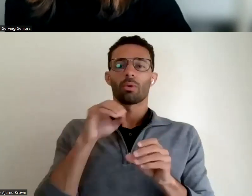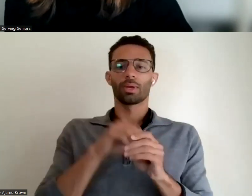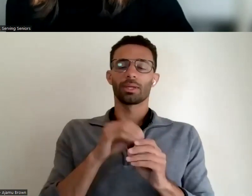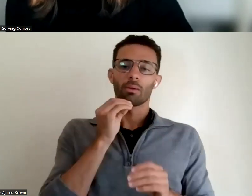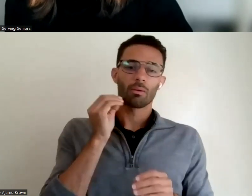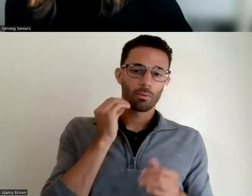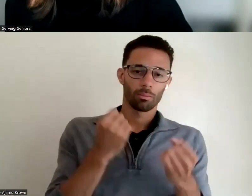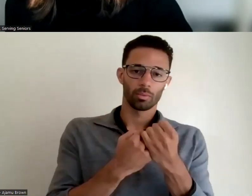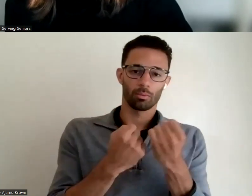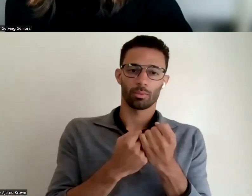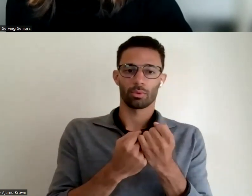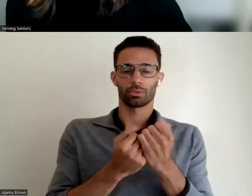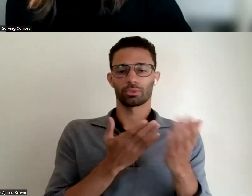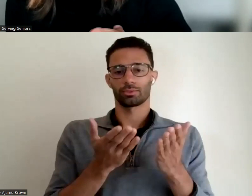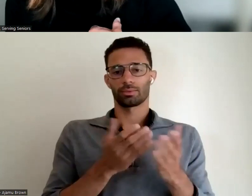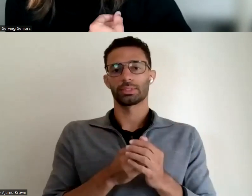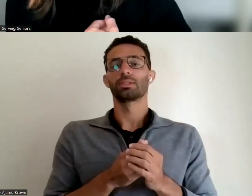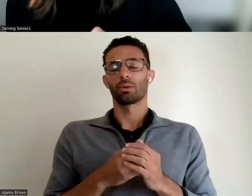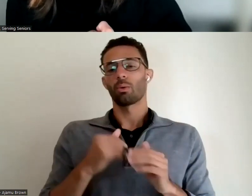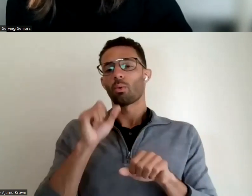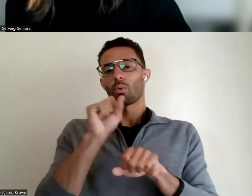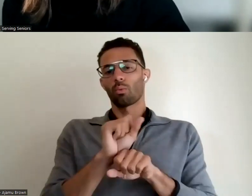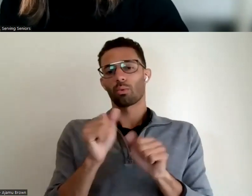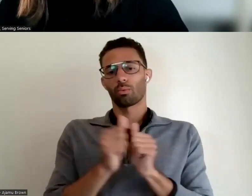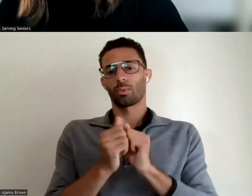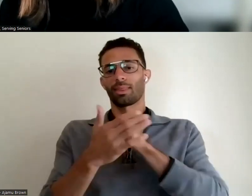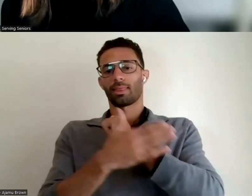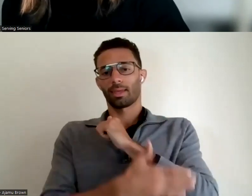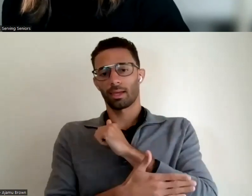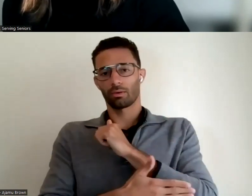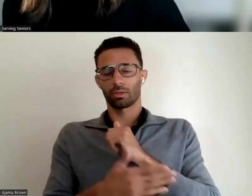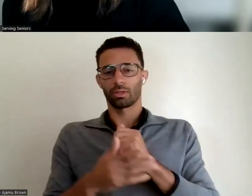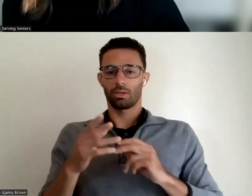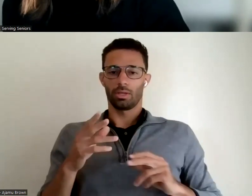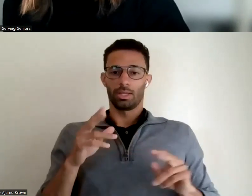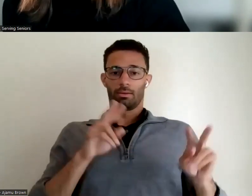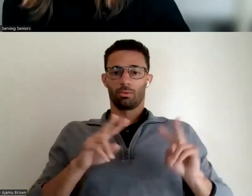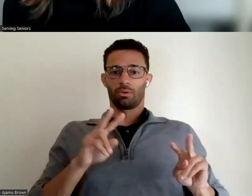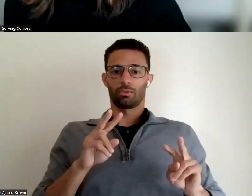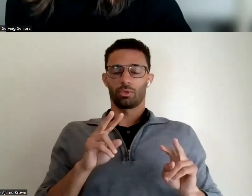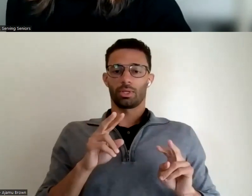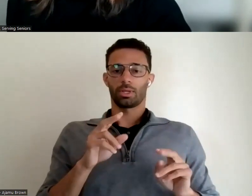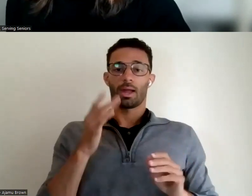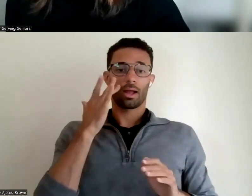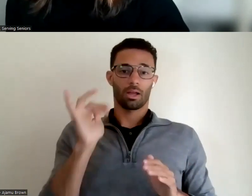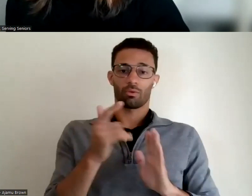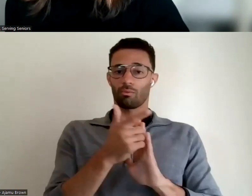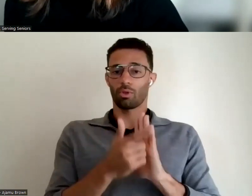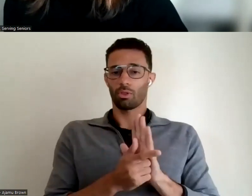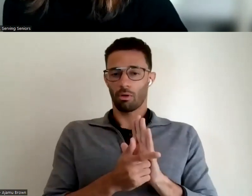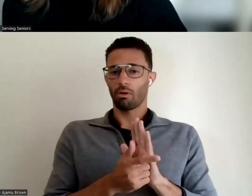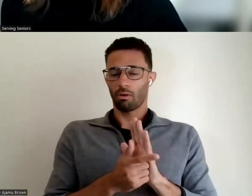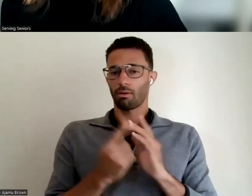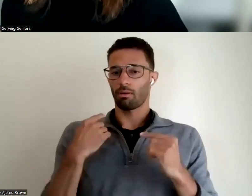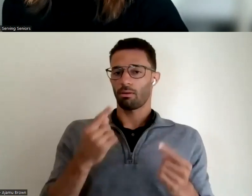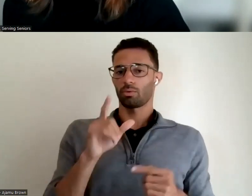So we've been working with the county, actually reviewing California law from 2019. And so now we